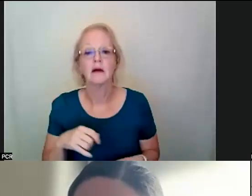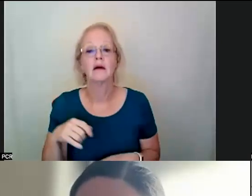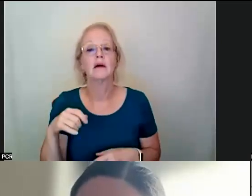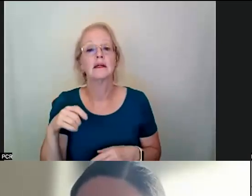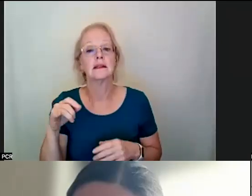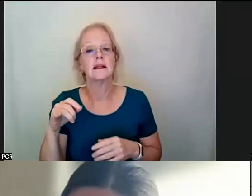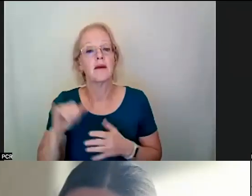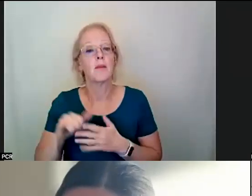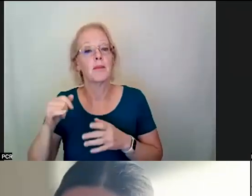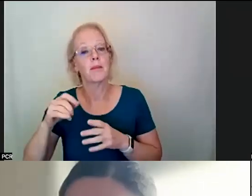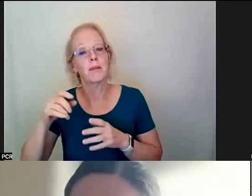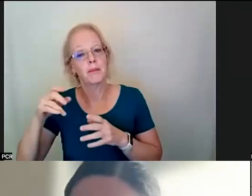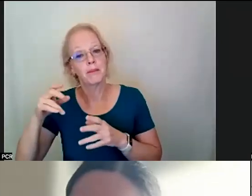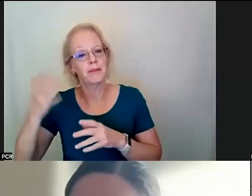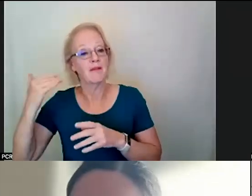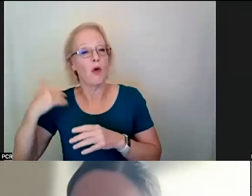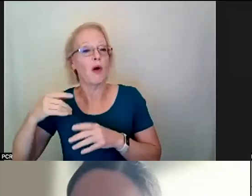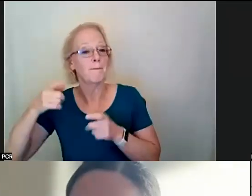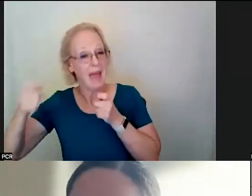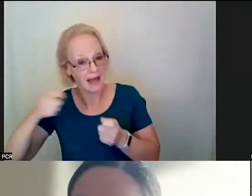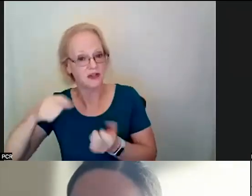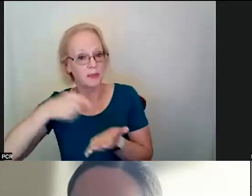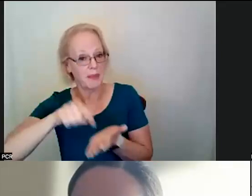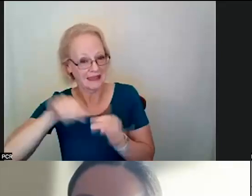has disappeared. We need to replace that.